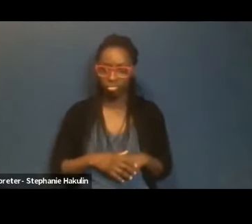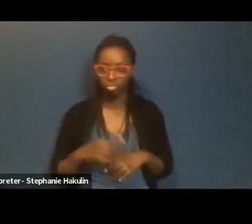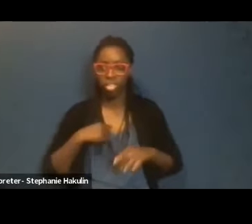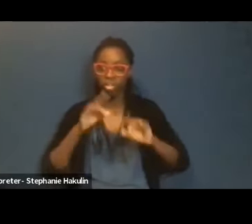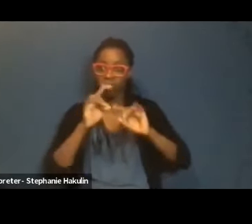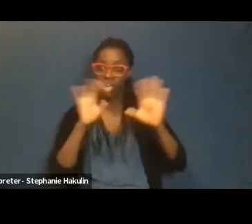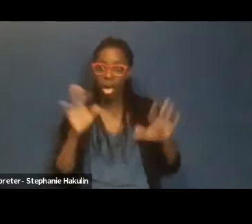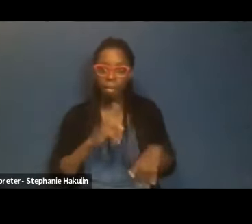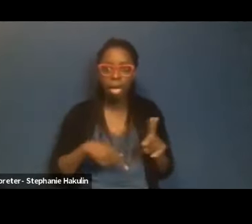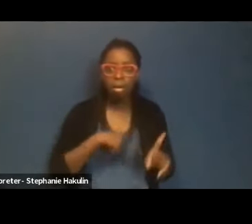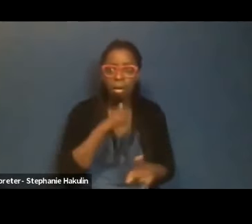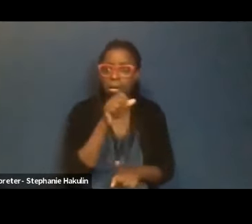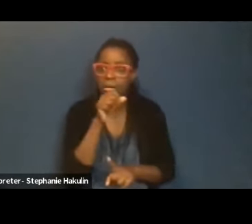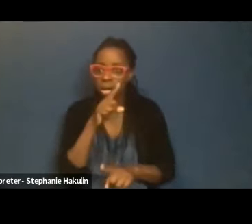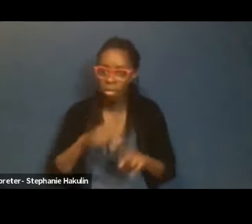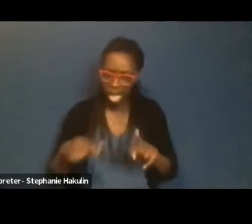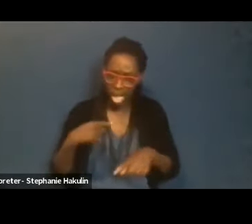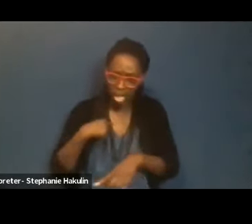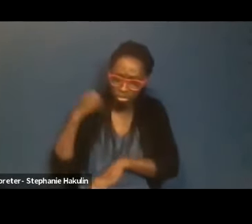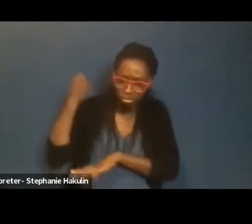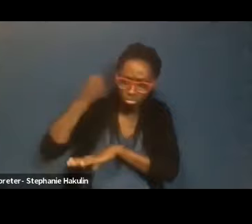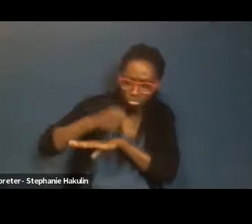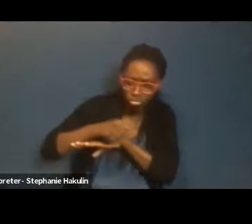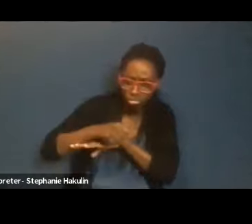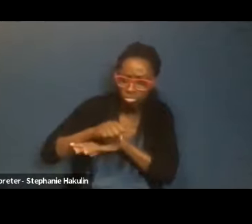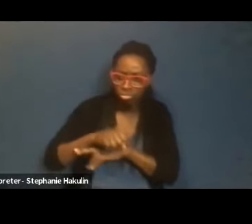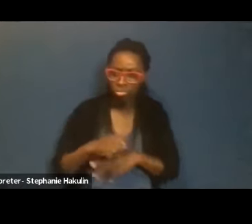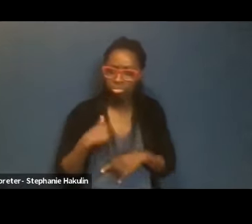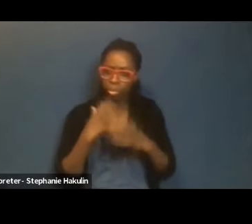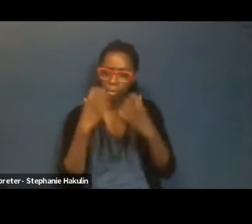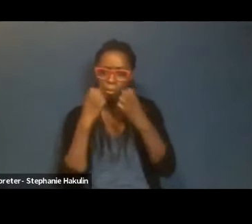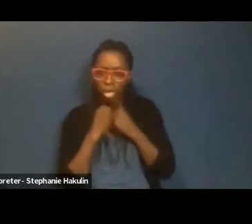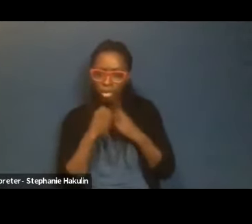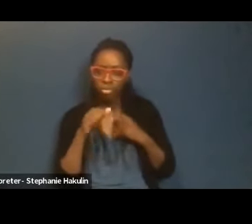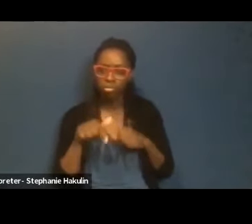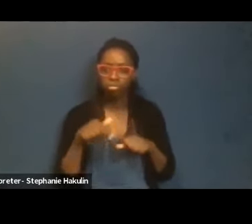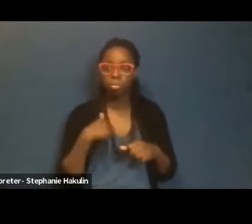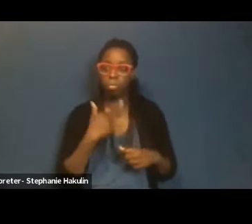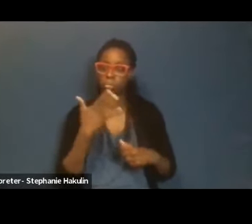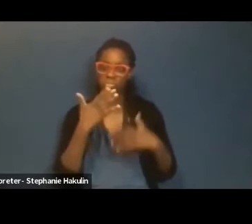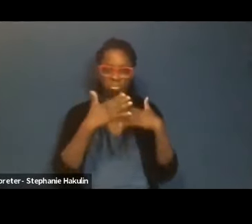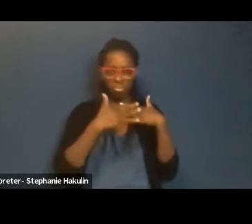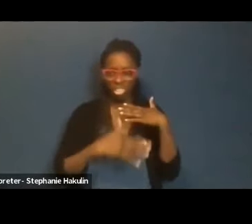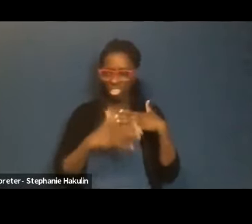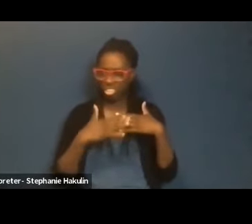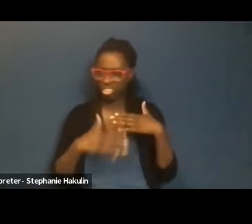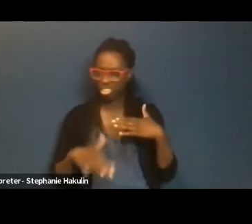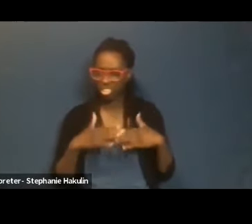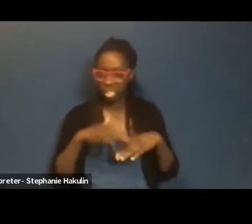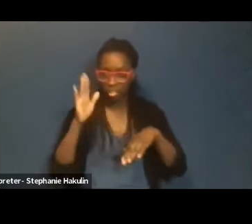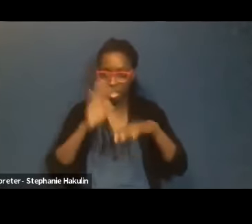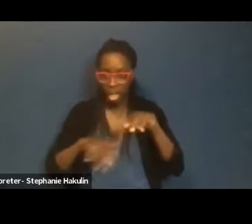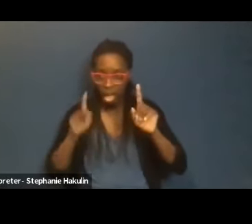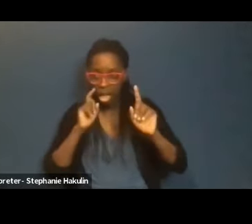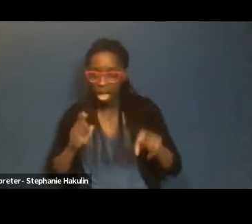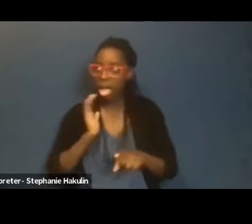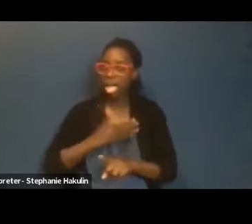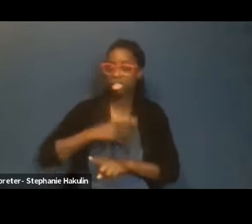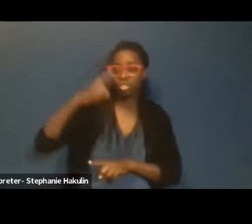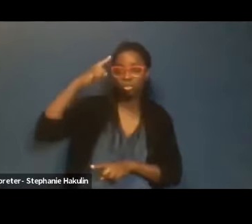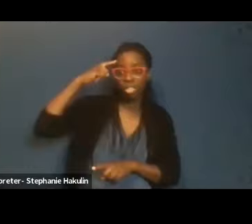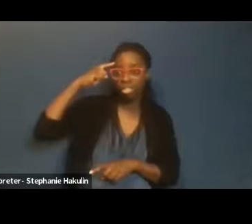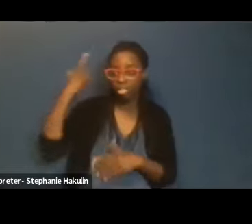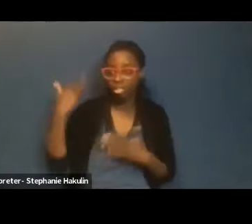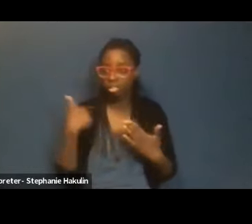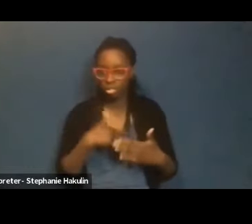culture, choking on its own masculinity. We rather shed blood than tears. Our minds, our haunted houses, holding in our fears. Amongst us, they hear to the pressure by our